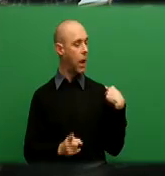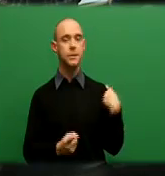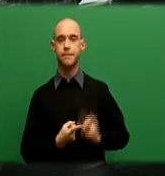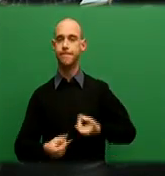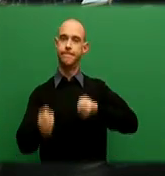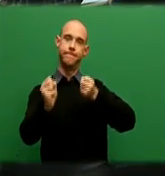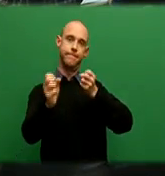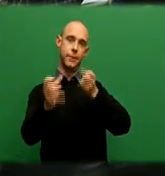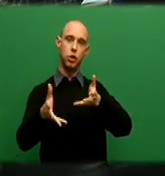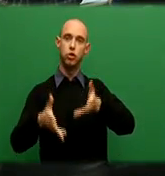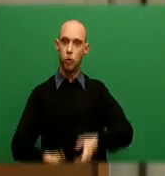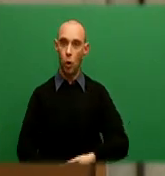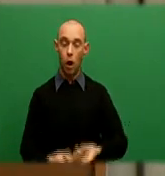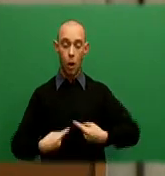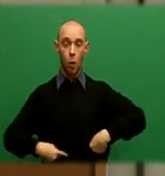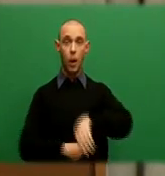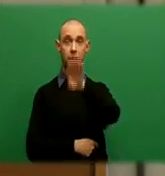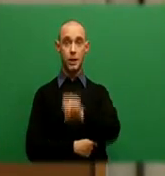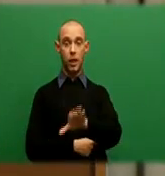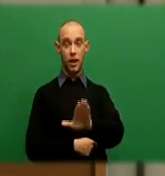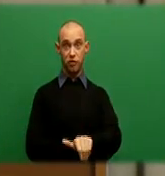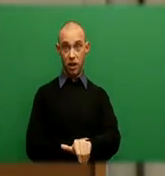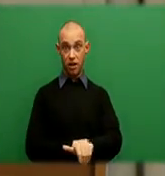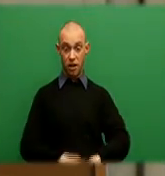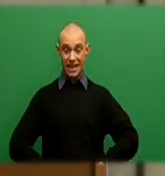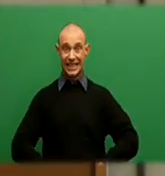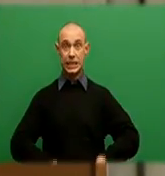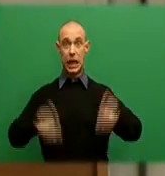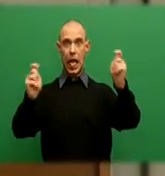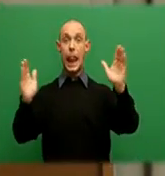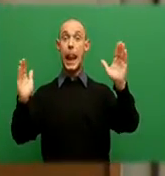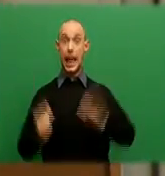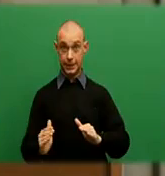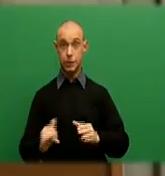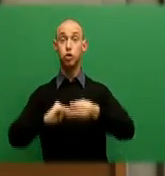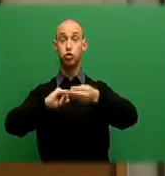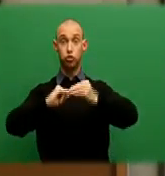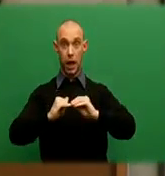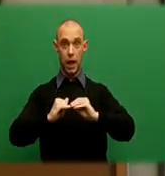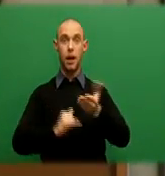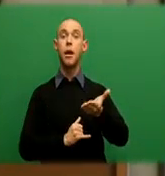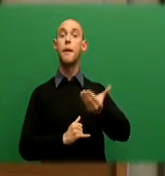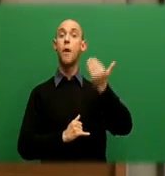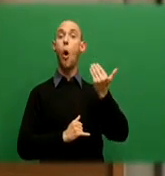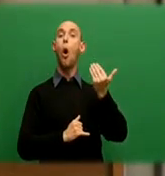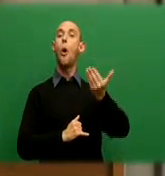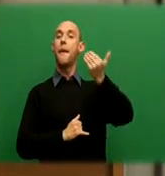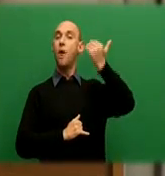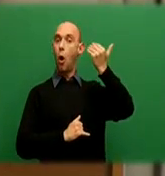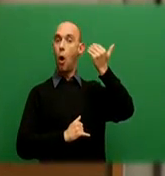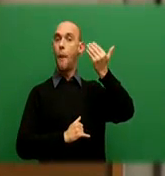the kinds of tightening that you had seen in the previous hiking cycles,